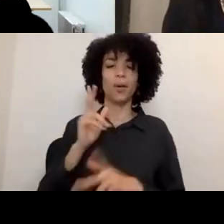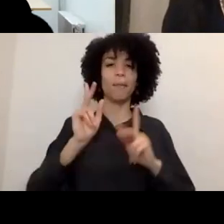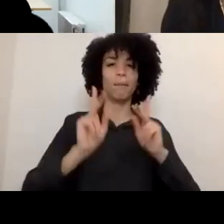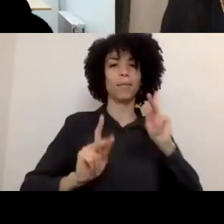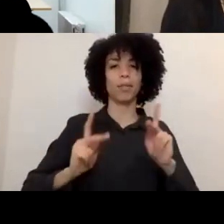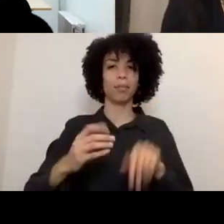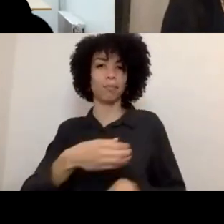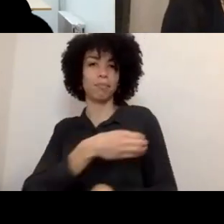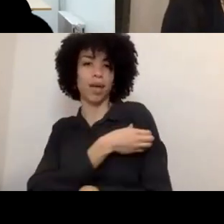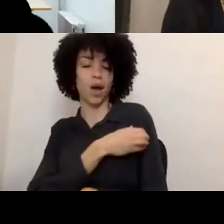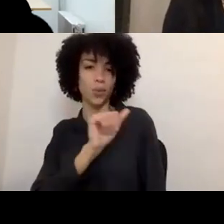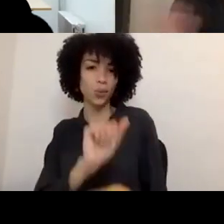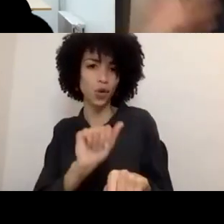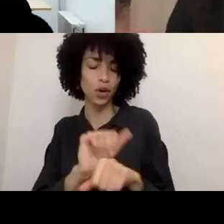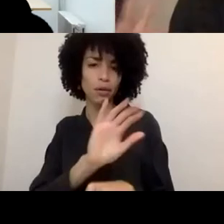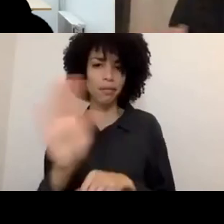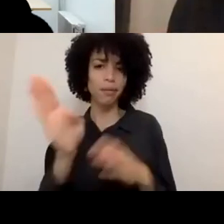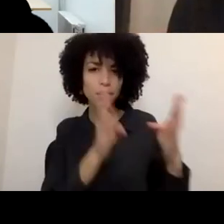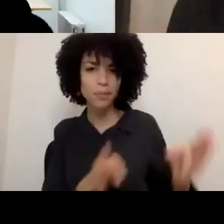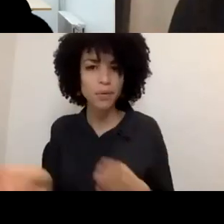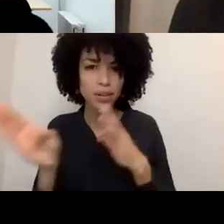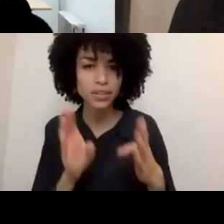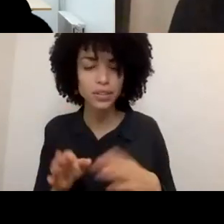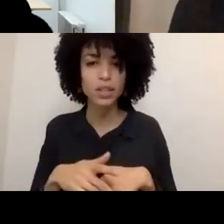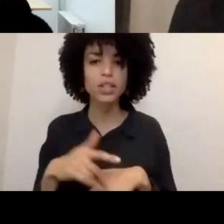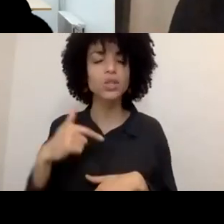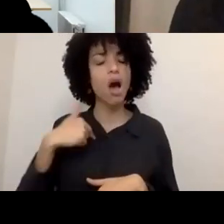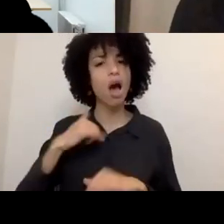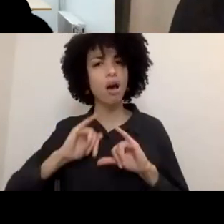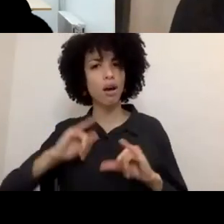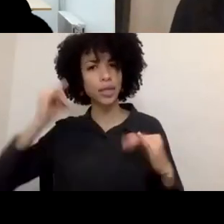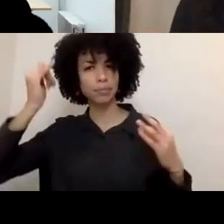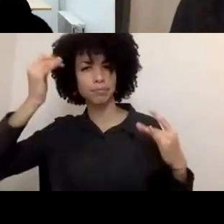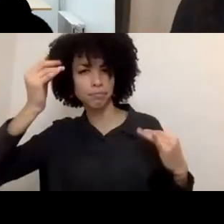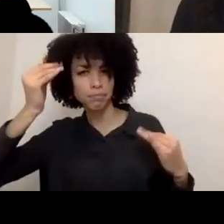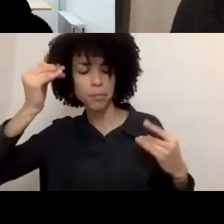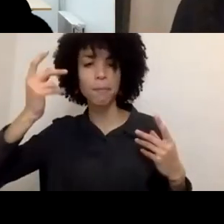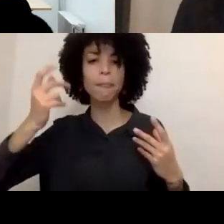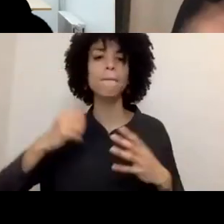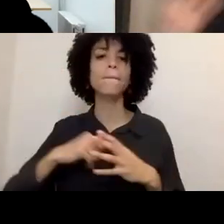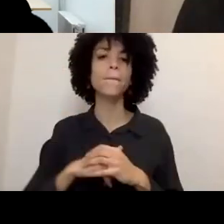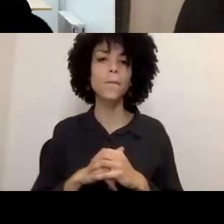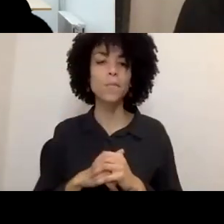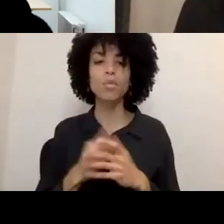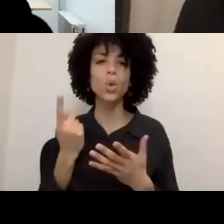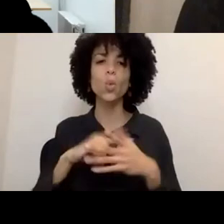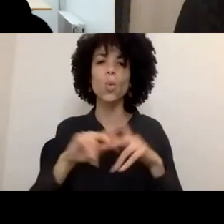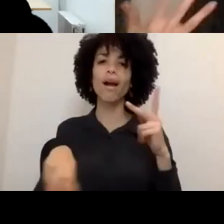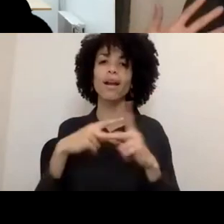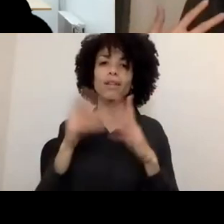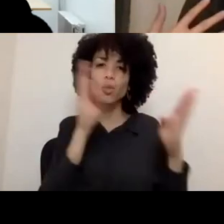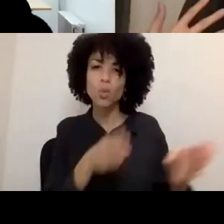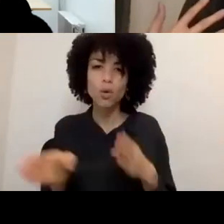organizing. And so it got me to thinking about, well, what sort of organizing might be happening either, for you and your organizations